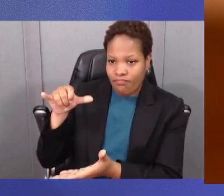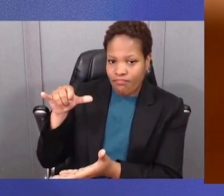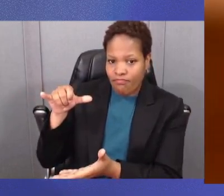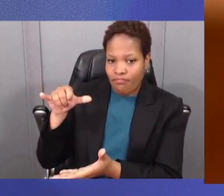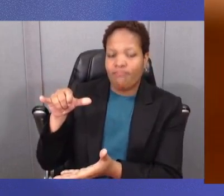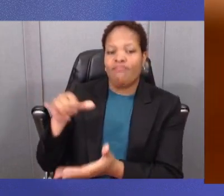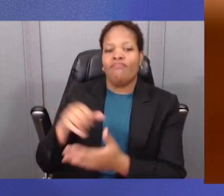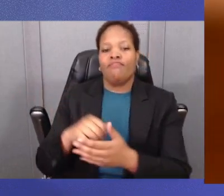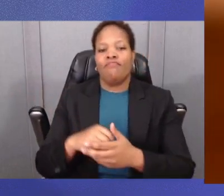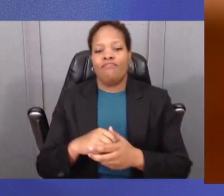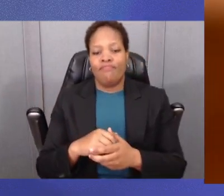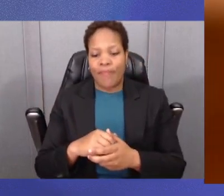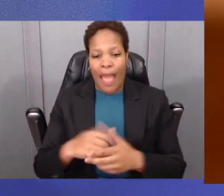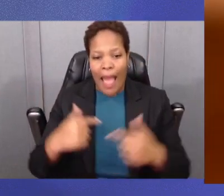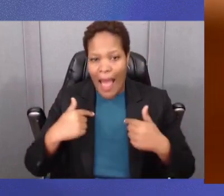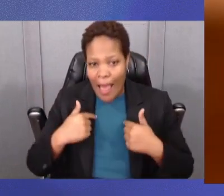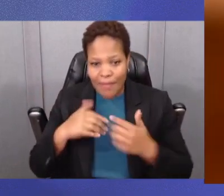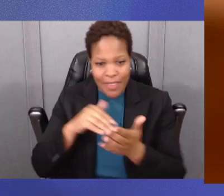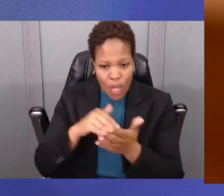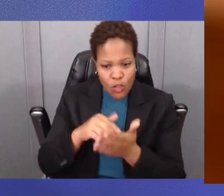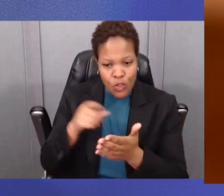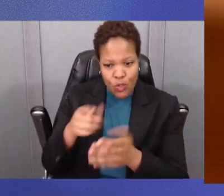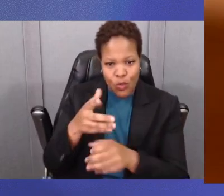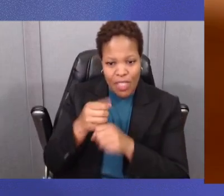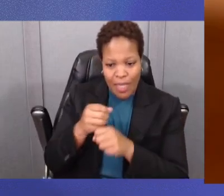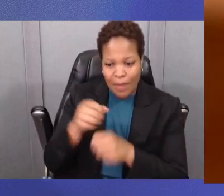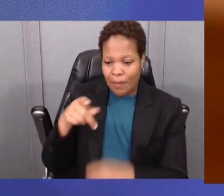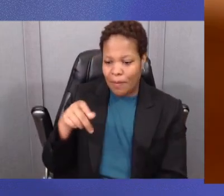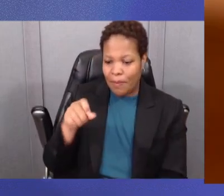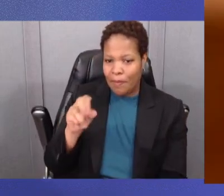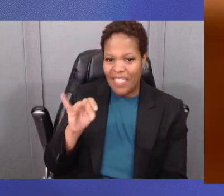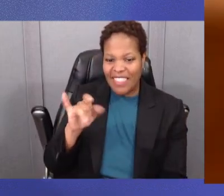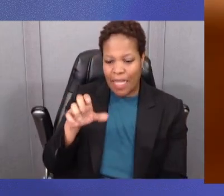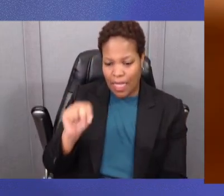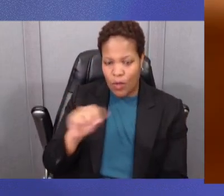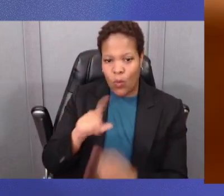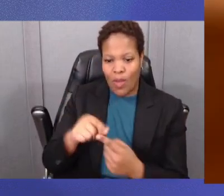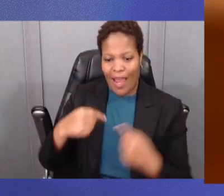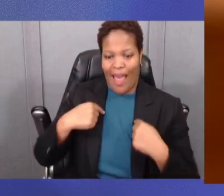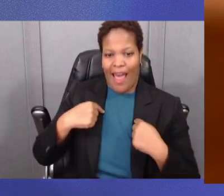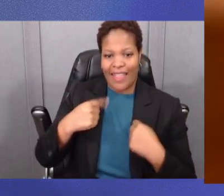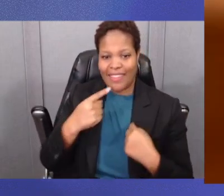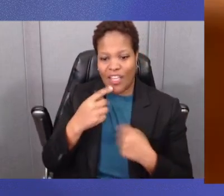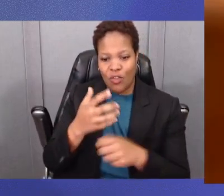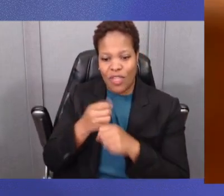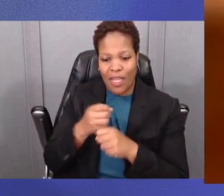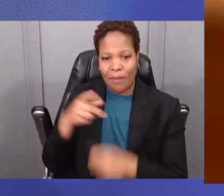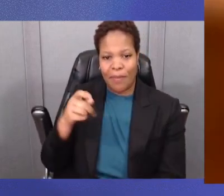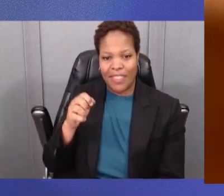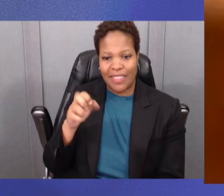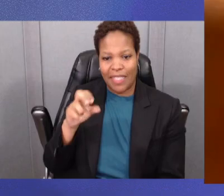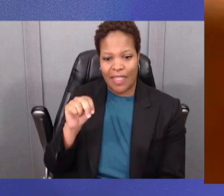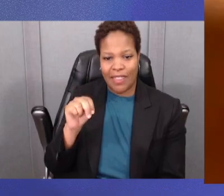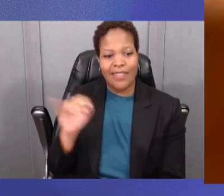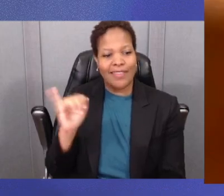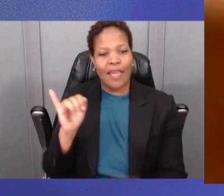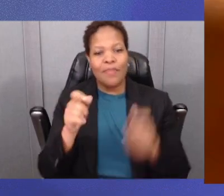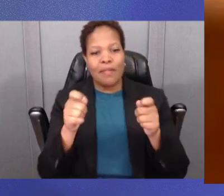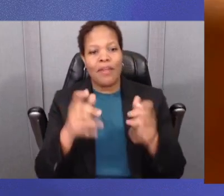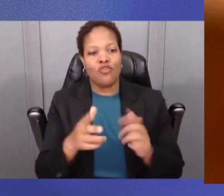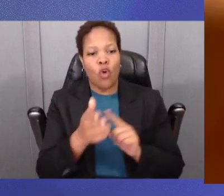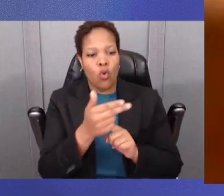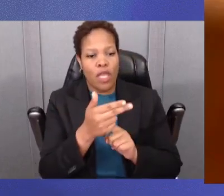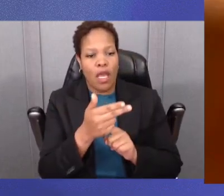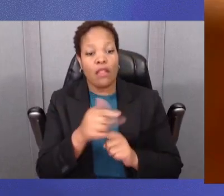I'm the doctor. You get penicillin when I say you get penicillin. Just like that manager in the hotel says, "No, you eat